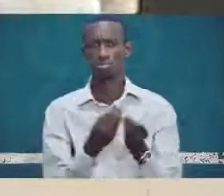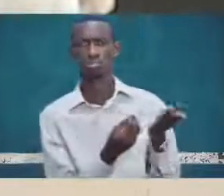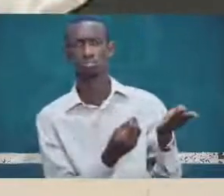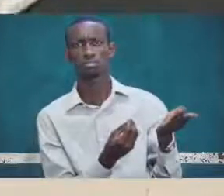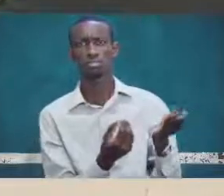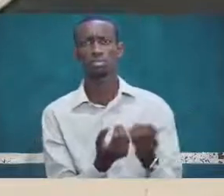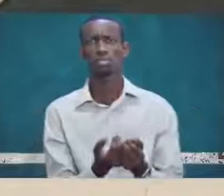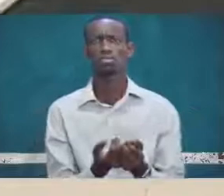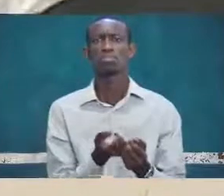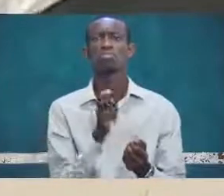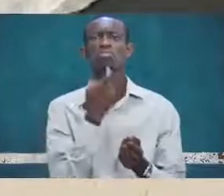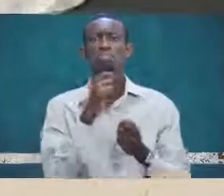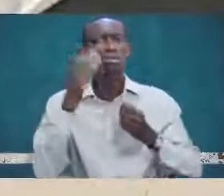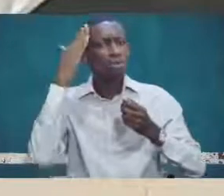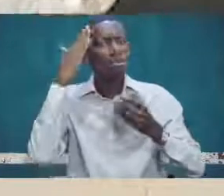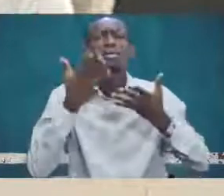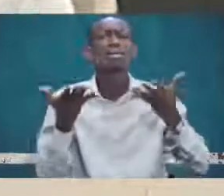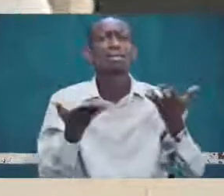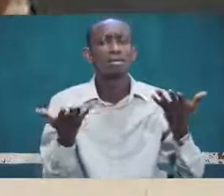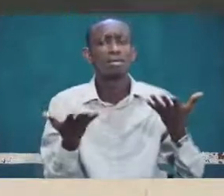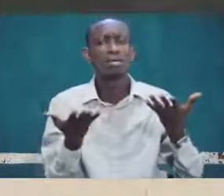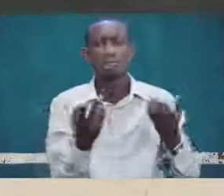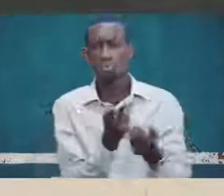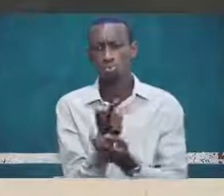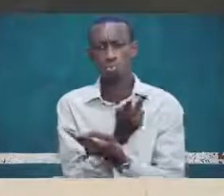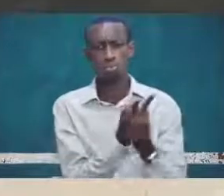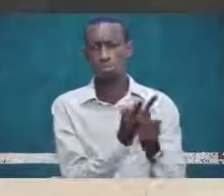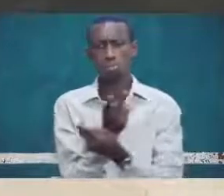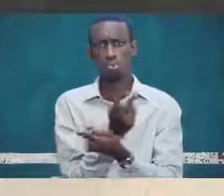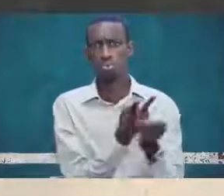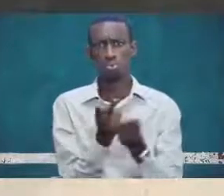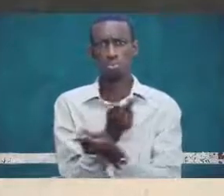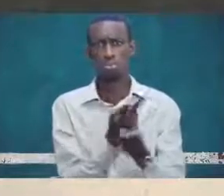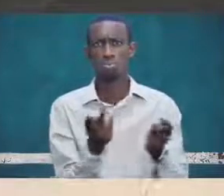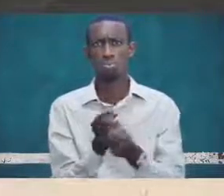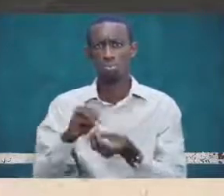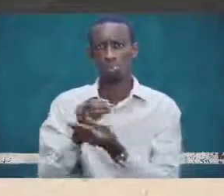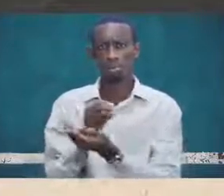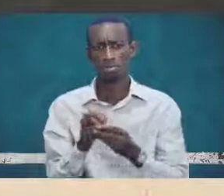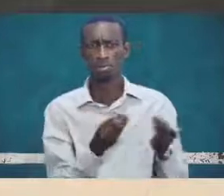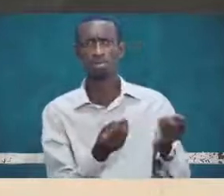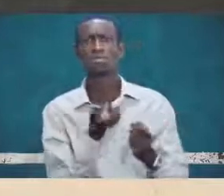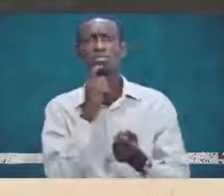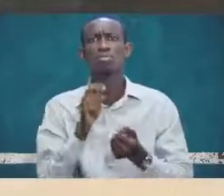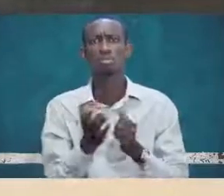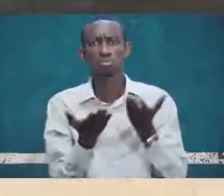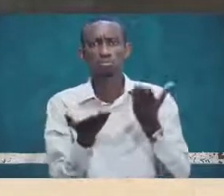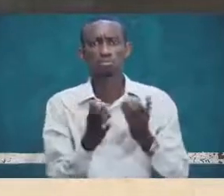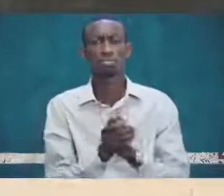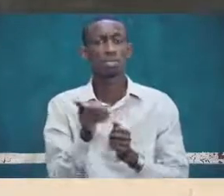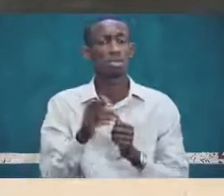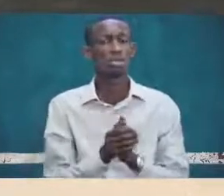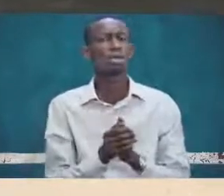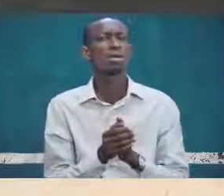need to find how those two quantities are proportional. So from here, there is a symbol